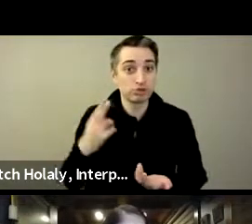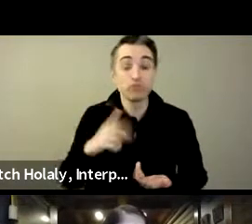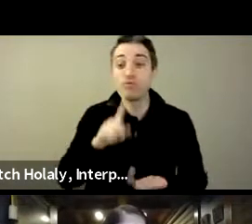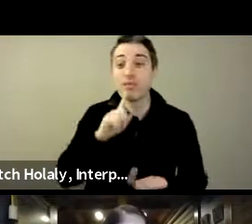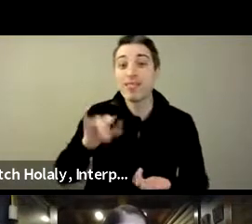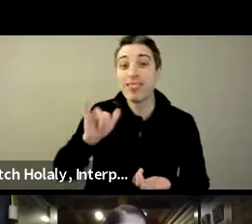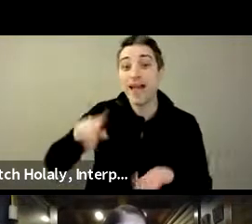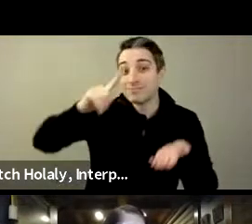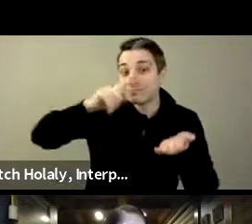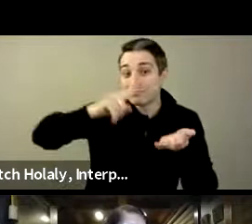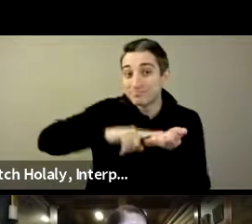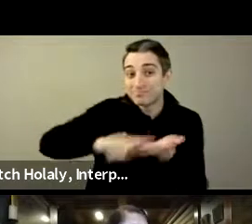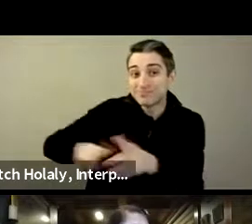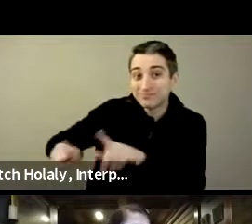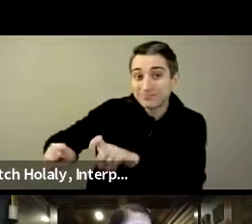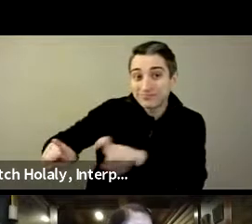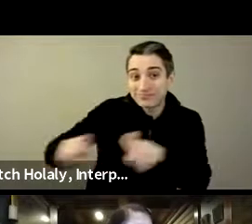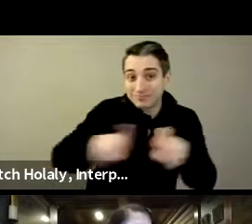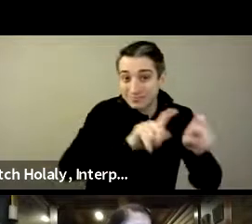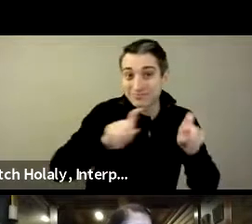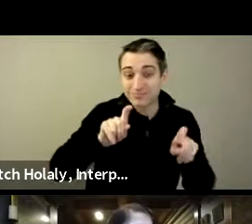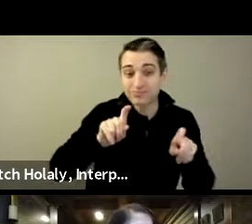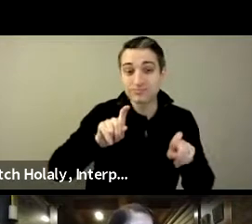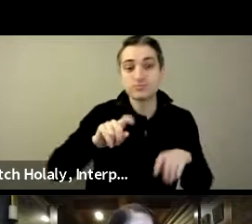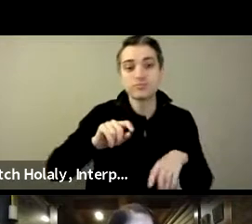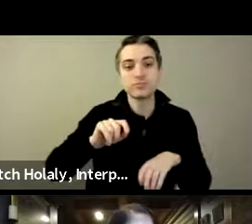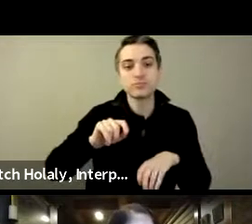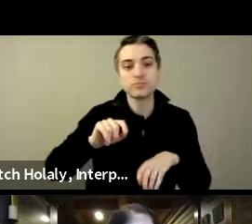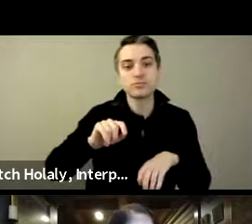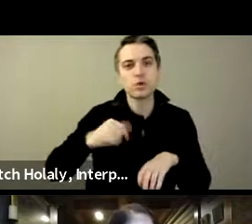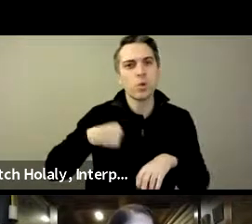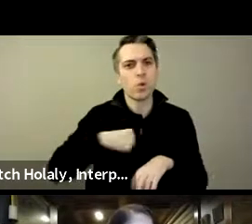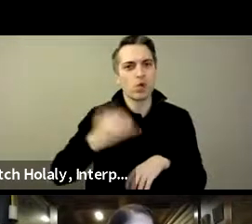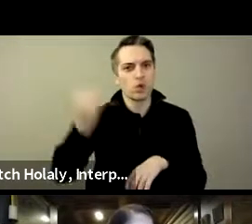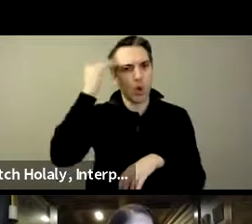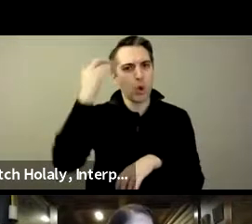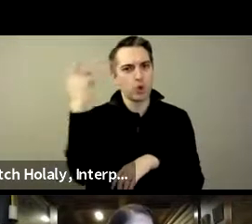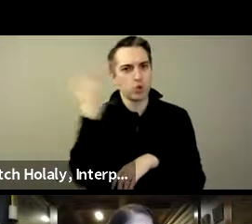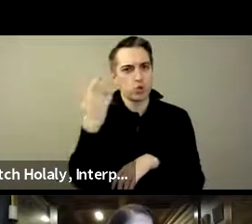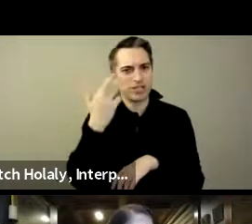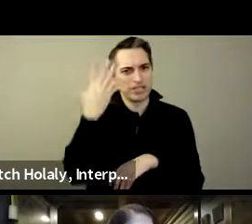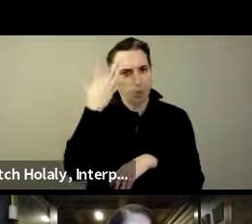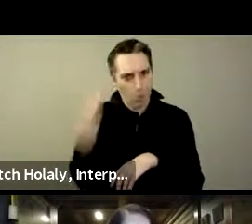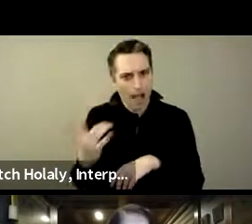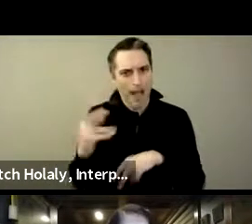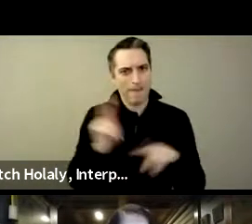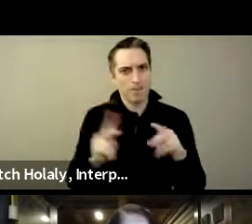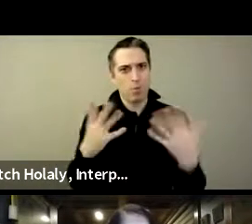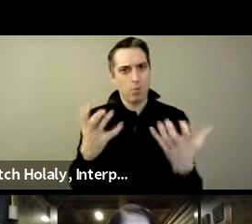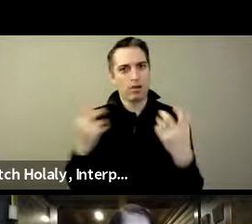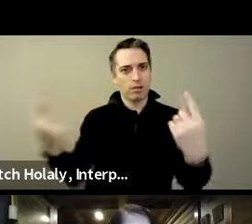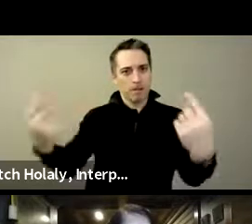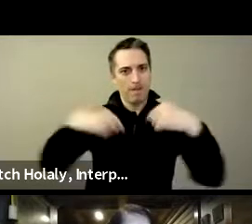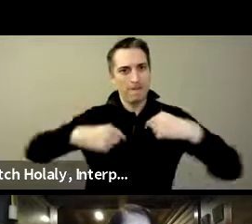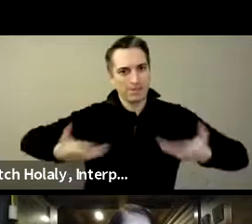this updated enumeration profile study, we'll know the reasons why they come to Michigan.